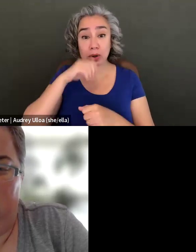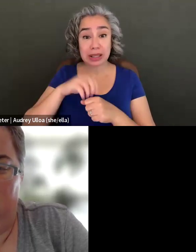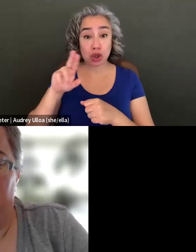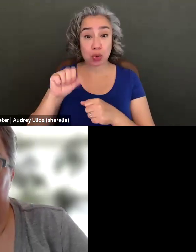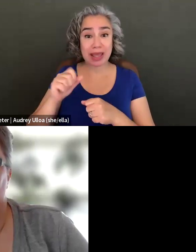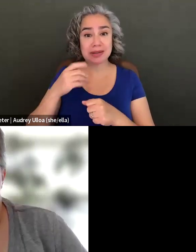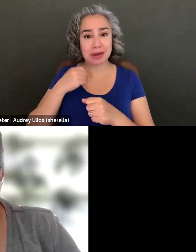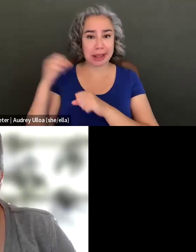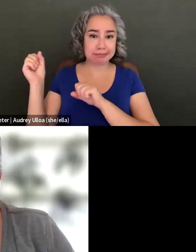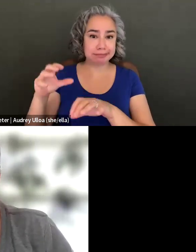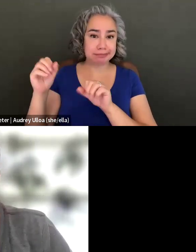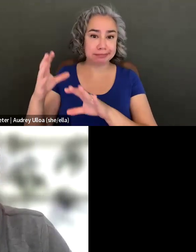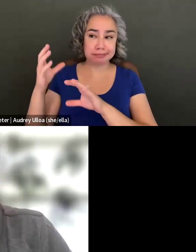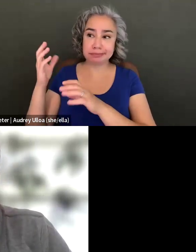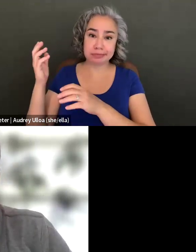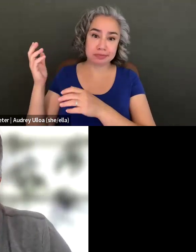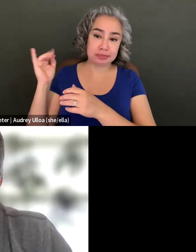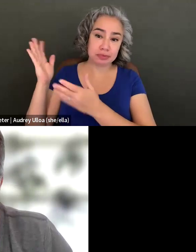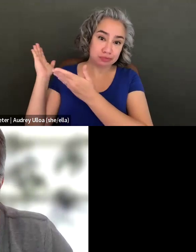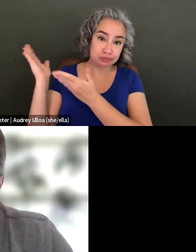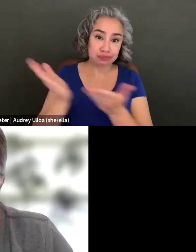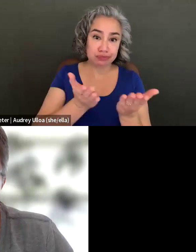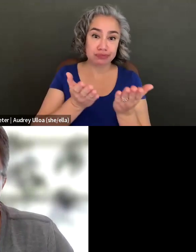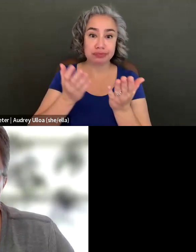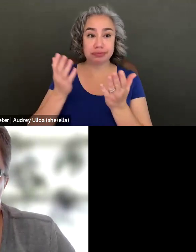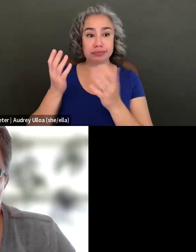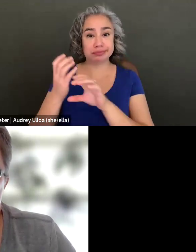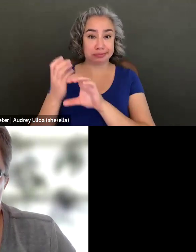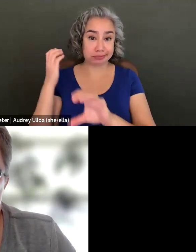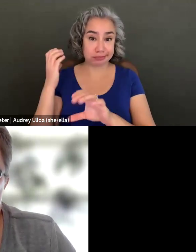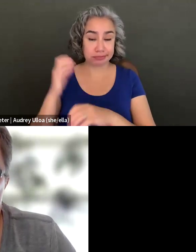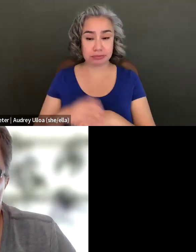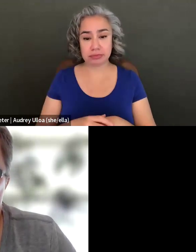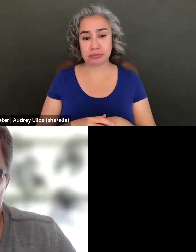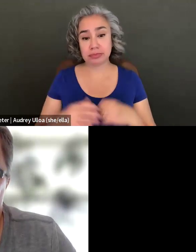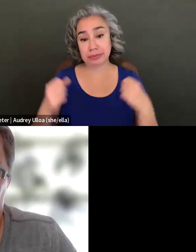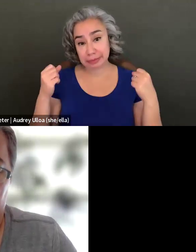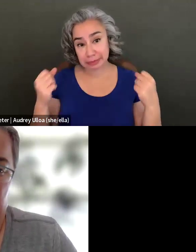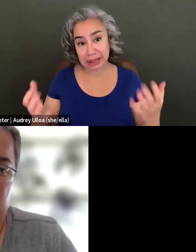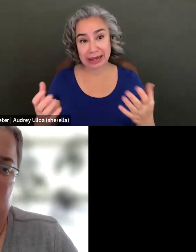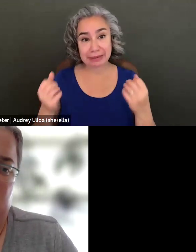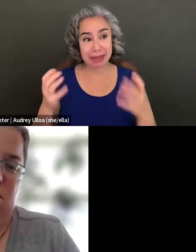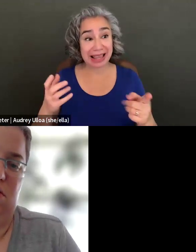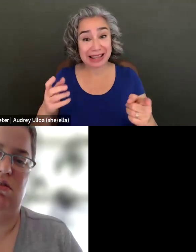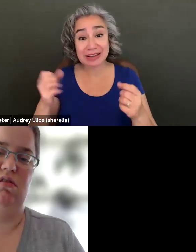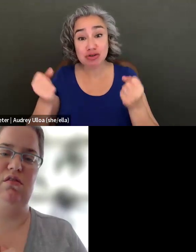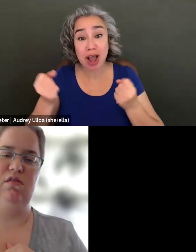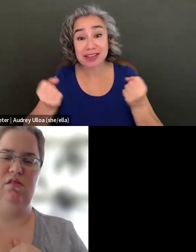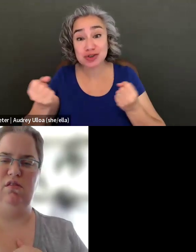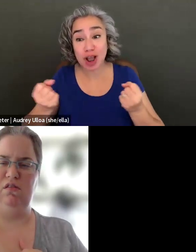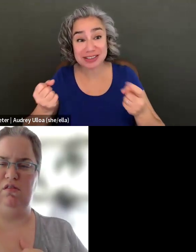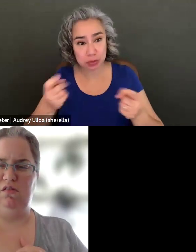in these. This is many semi-trucks and more semi-trucks, and finally,